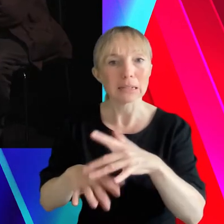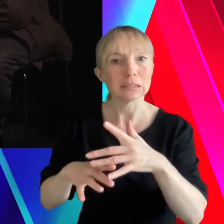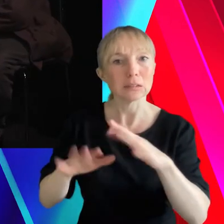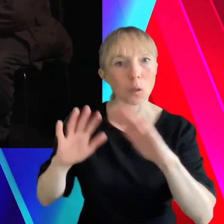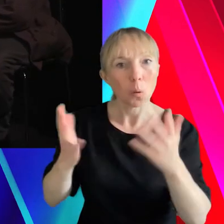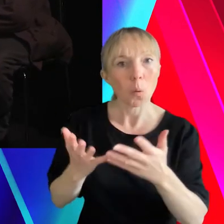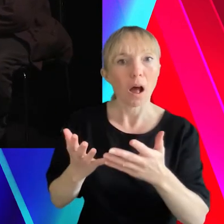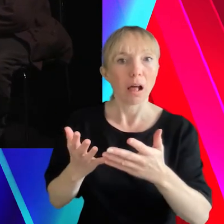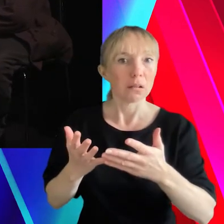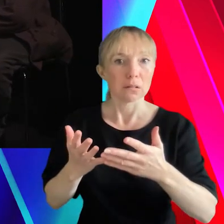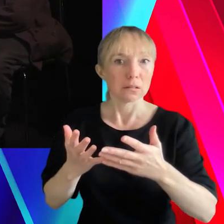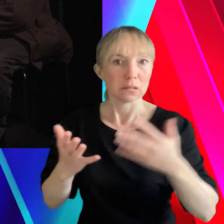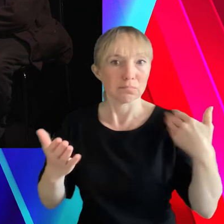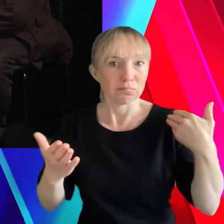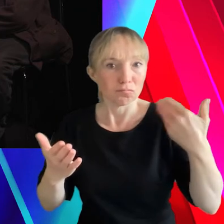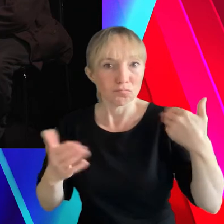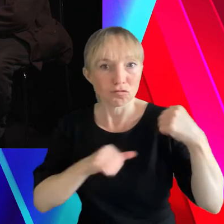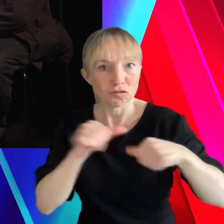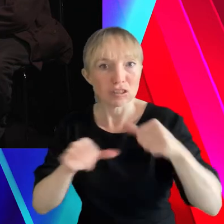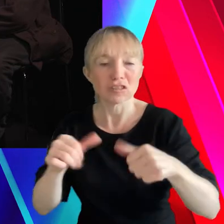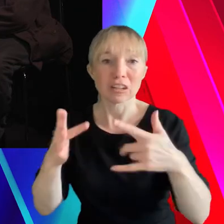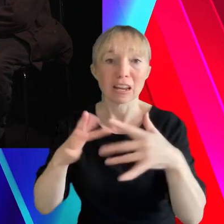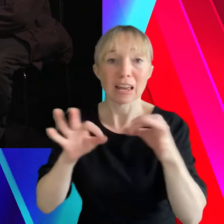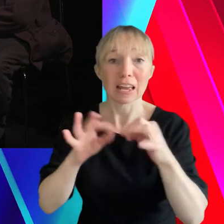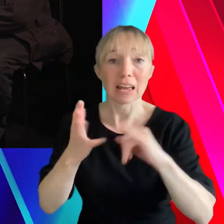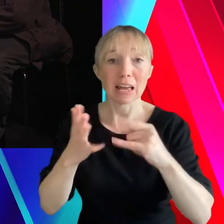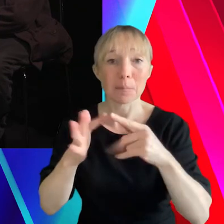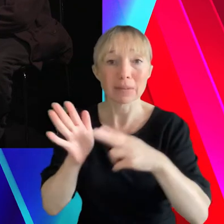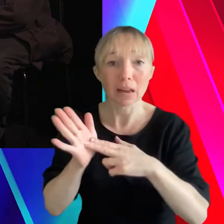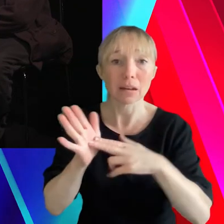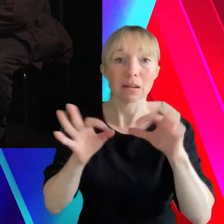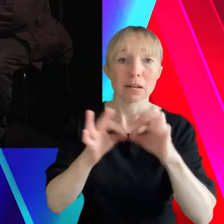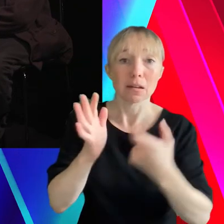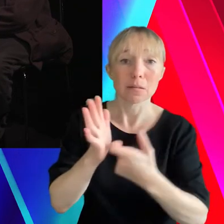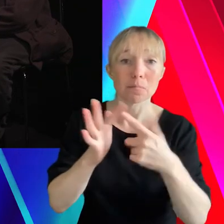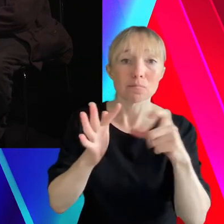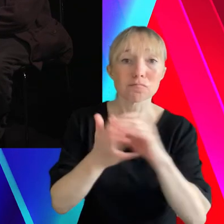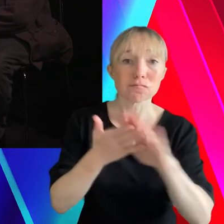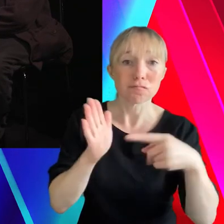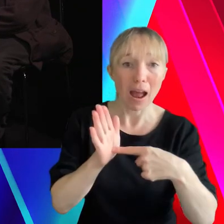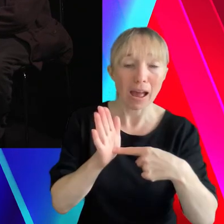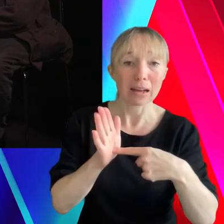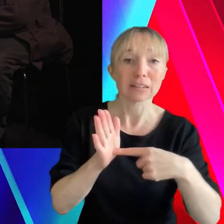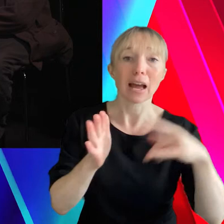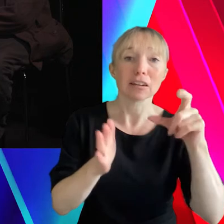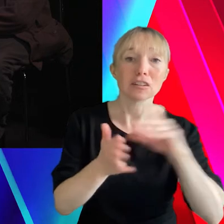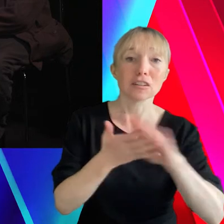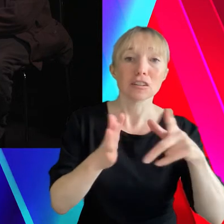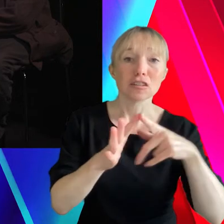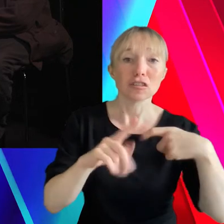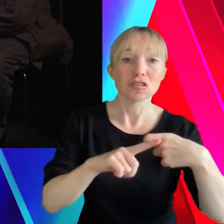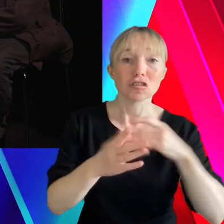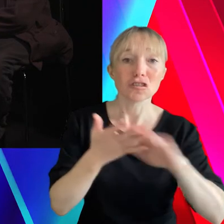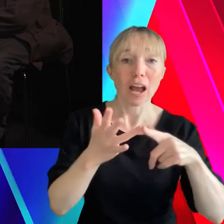to know, Ibsen, Brecht or Chekhov made me realize that cinema was a second best for me, that my